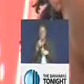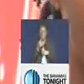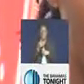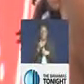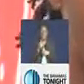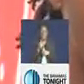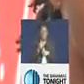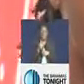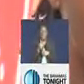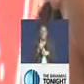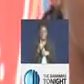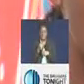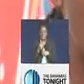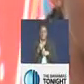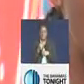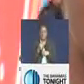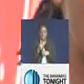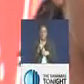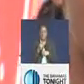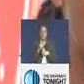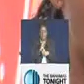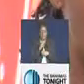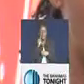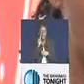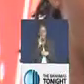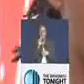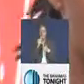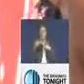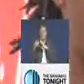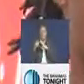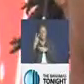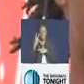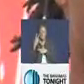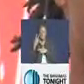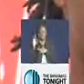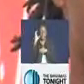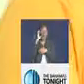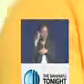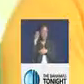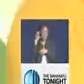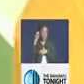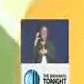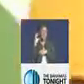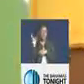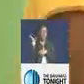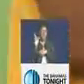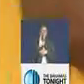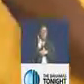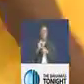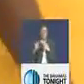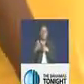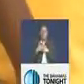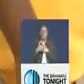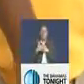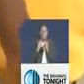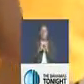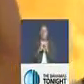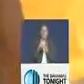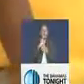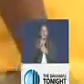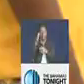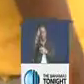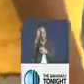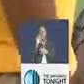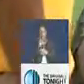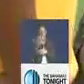brother, Jason, I'm going to see a cousin, and then she never back again. And with her dad not being there to